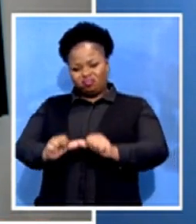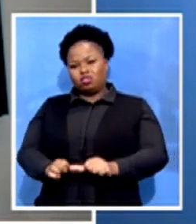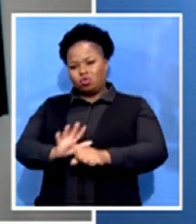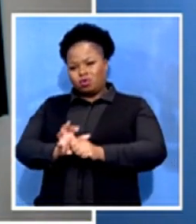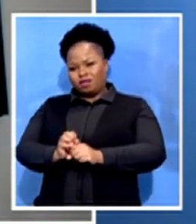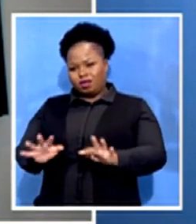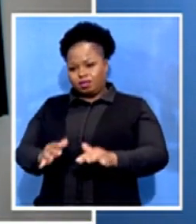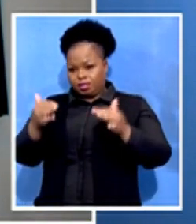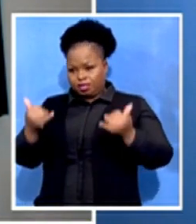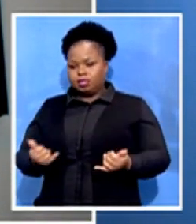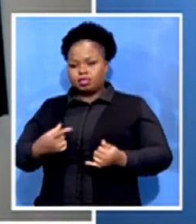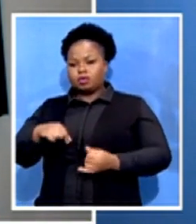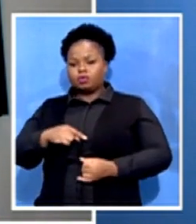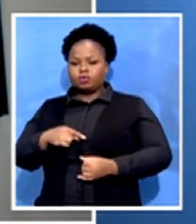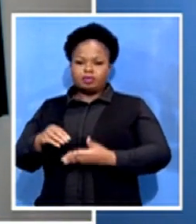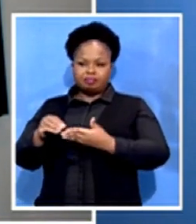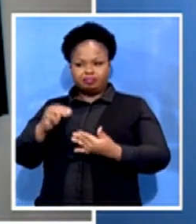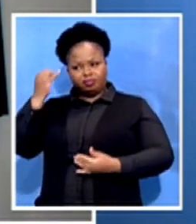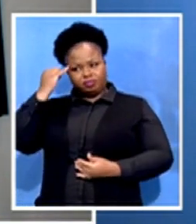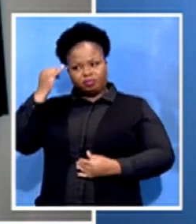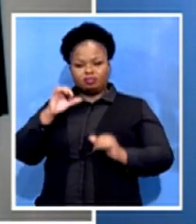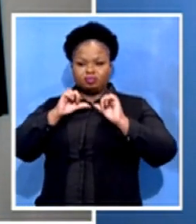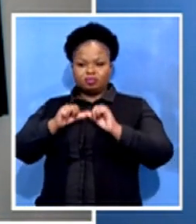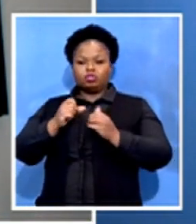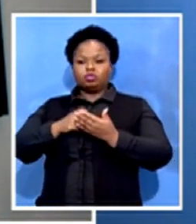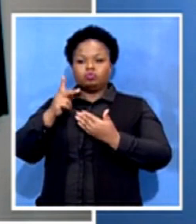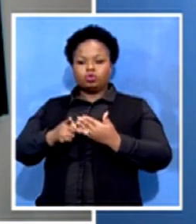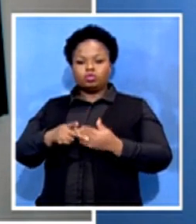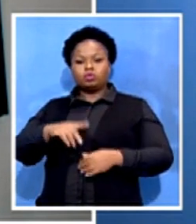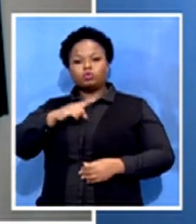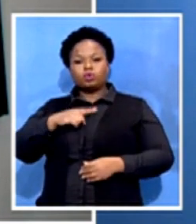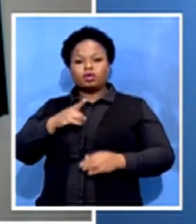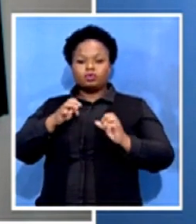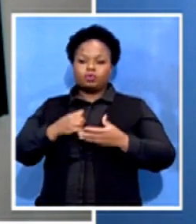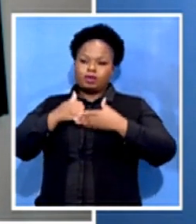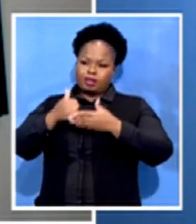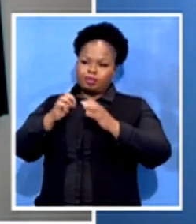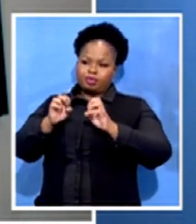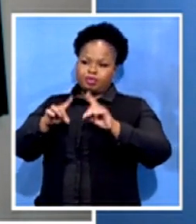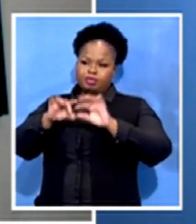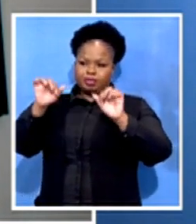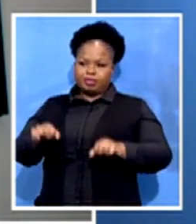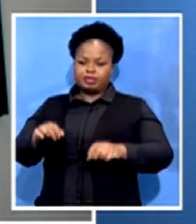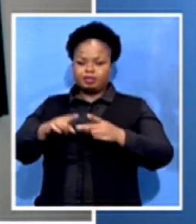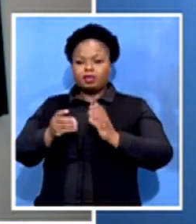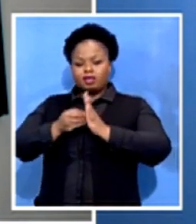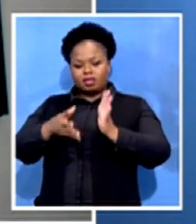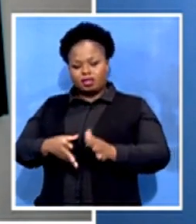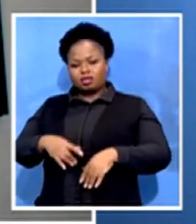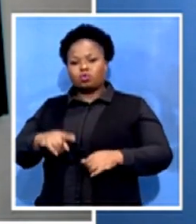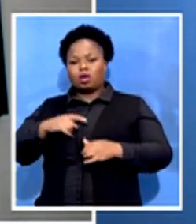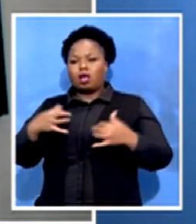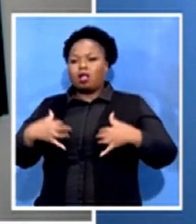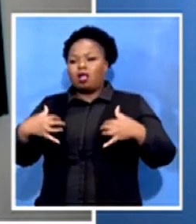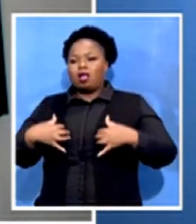are continuing with this project to help the education system and the learners to avoid more anxiety. Because like I said, we don't know what's happening